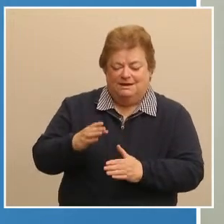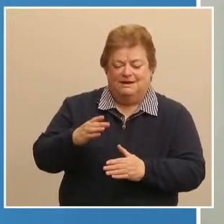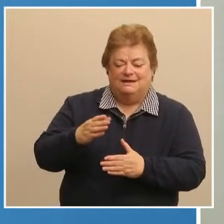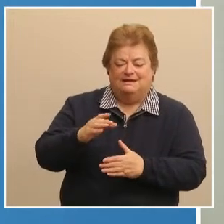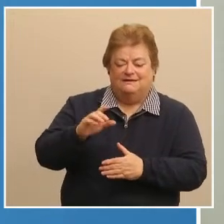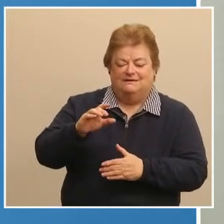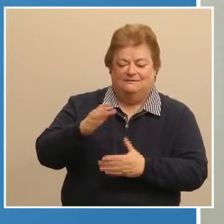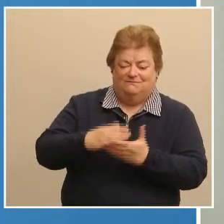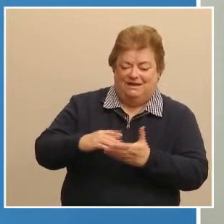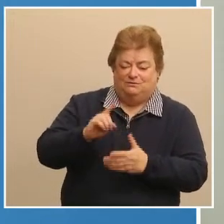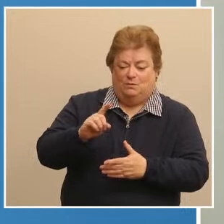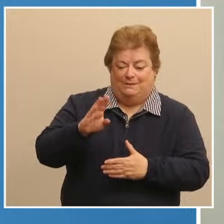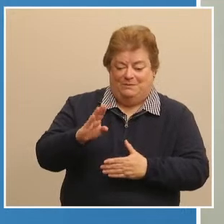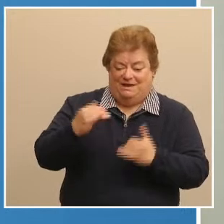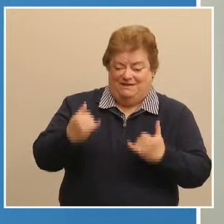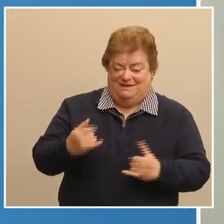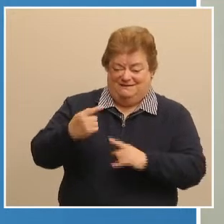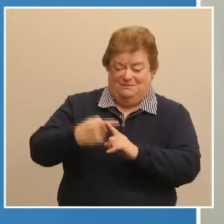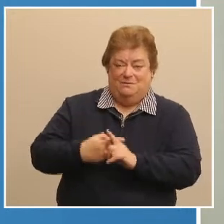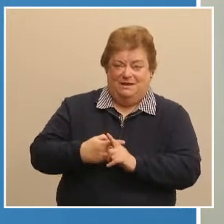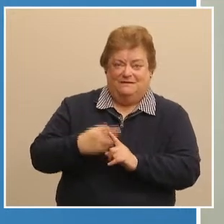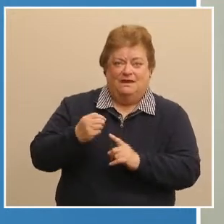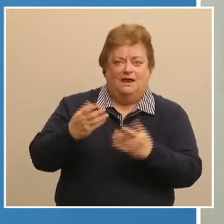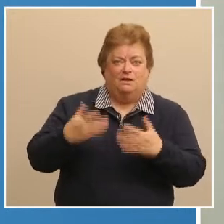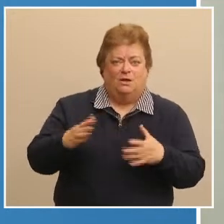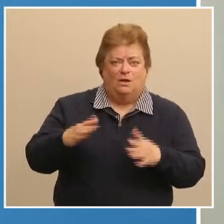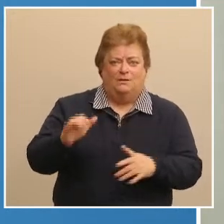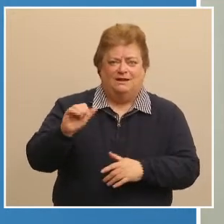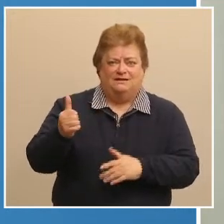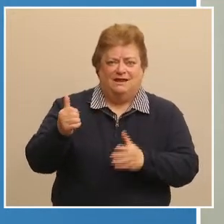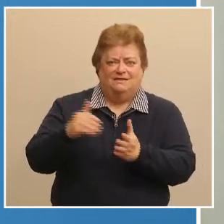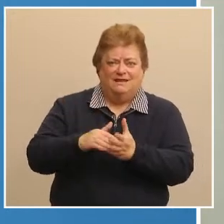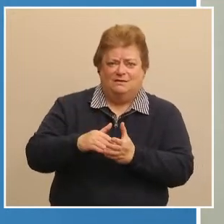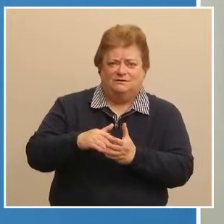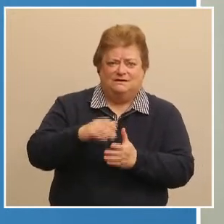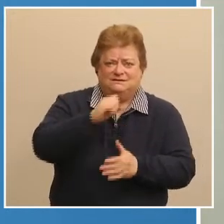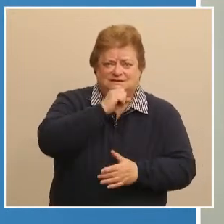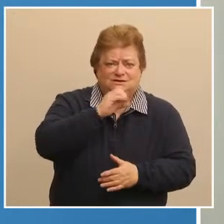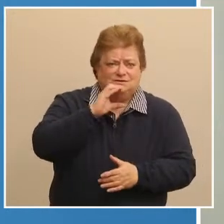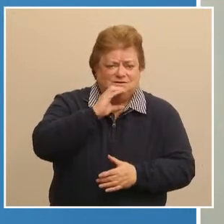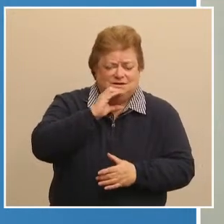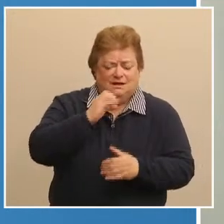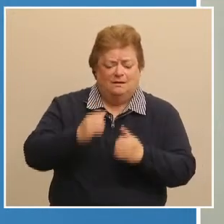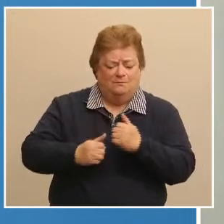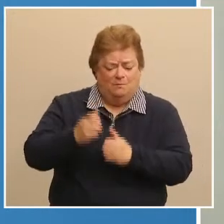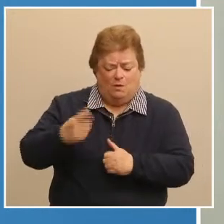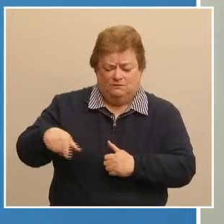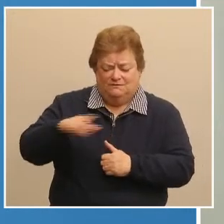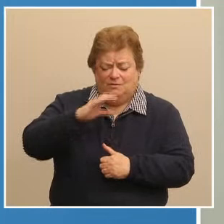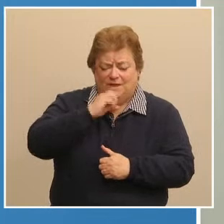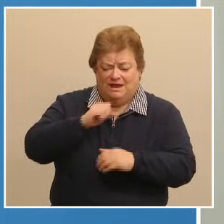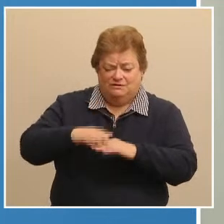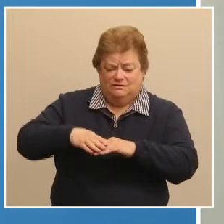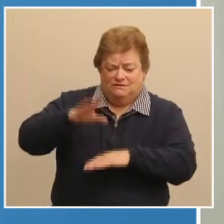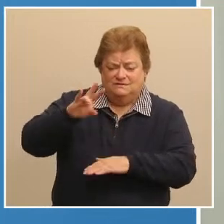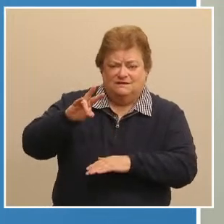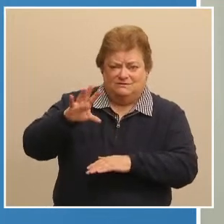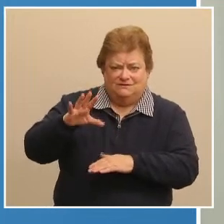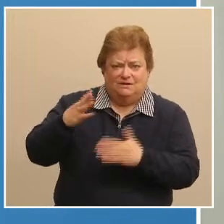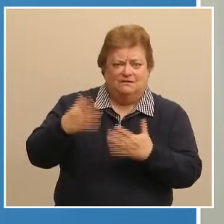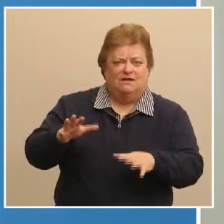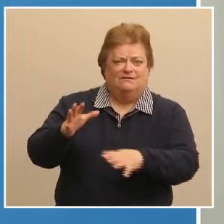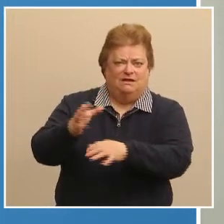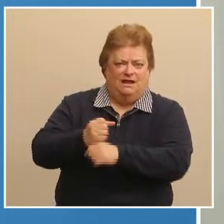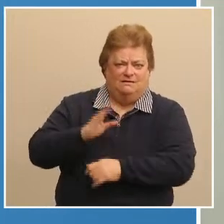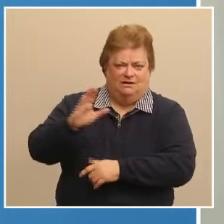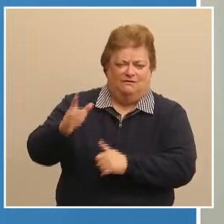1B, this month, and already approximately 10,000 seniors, most of them ages 75 and up, have received their